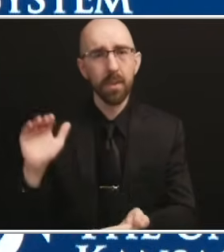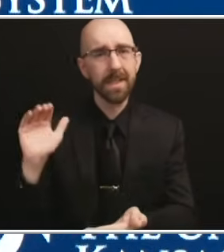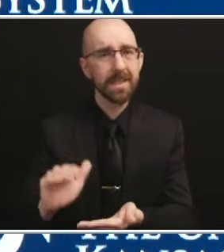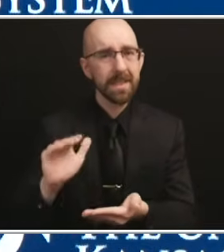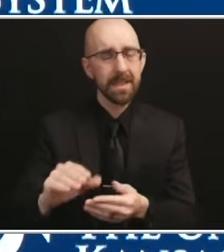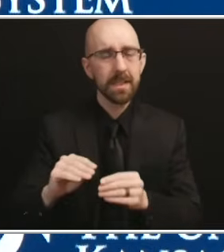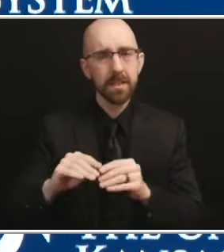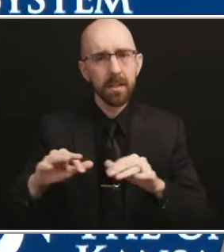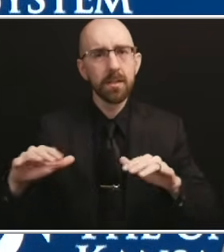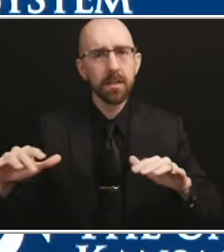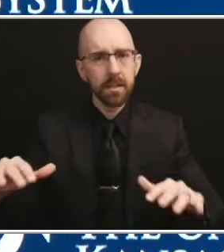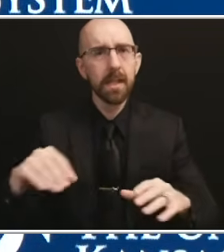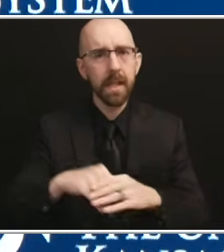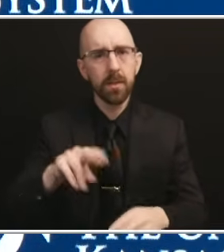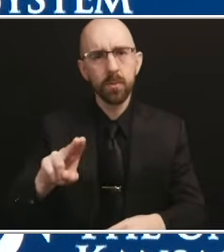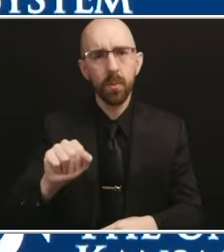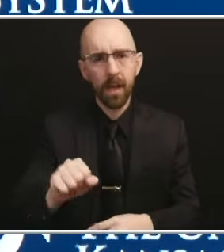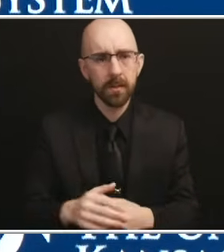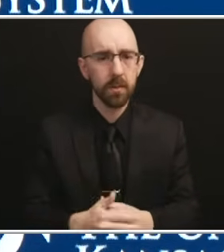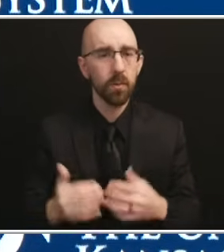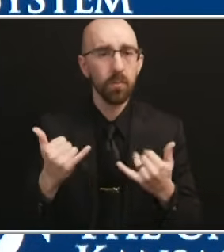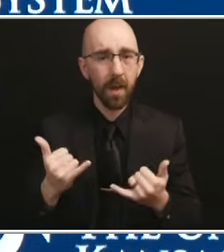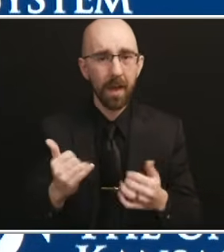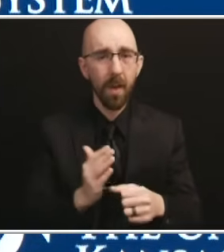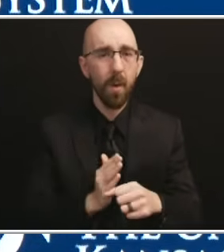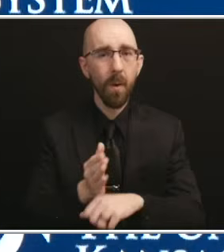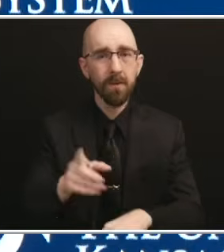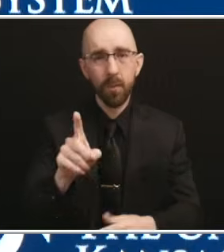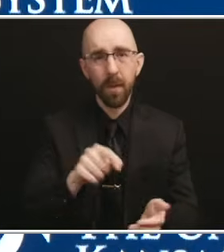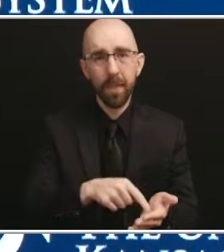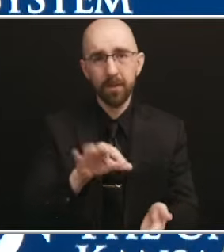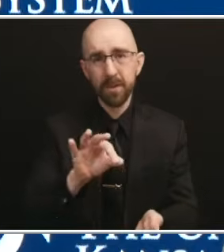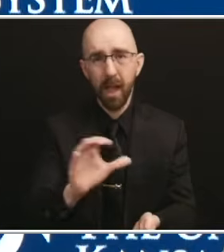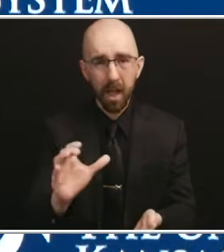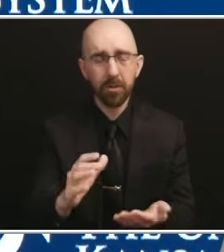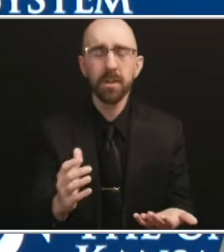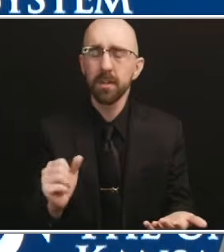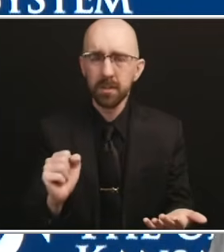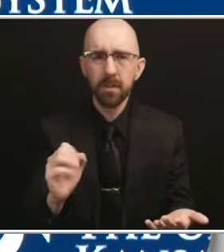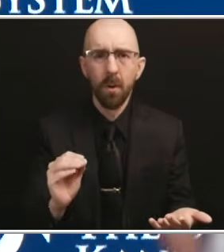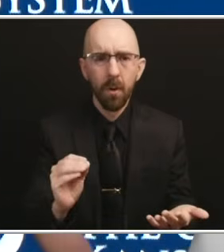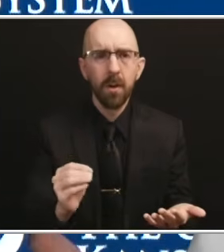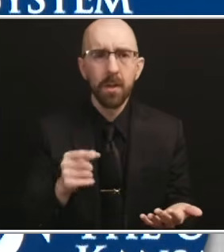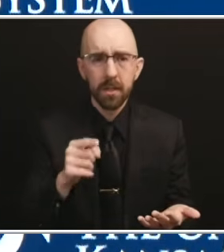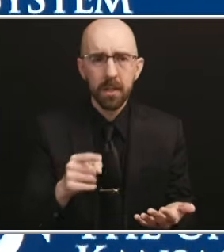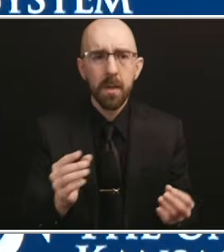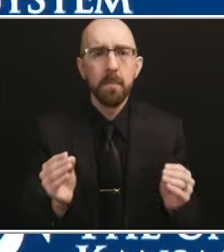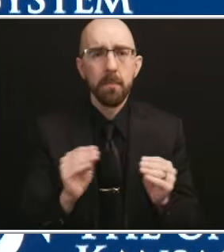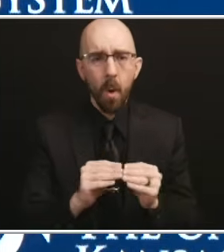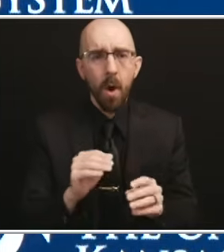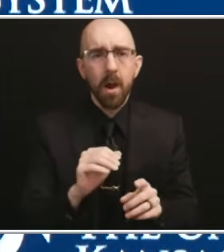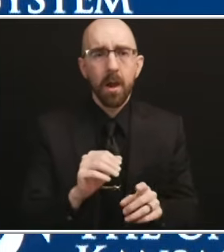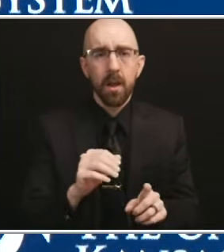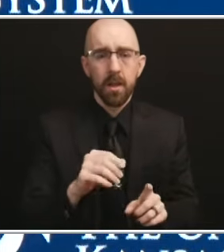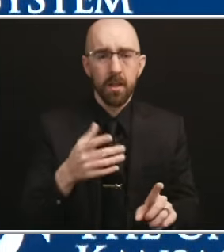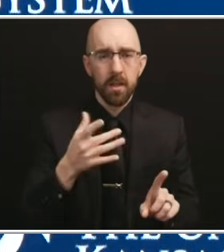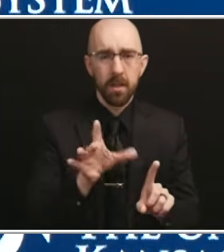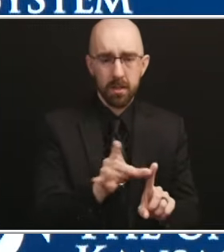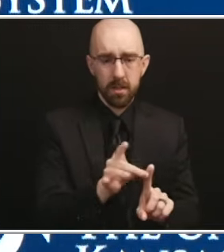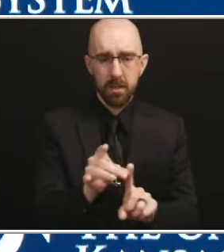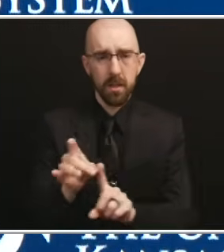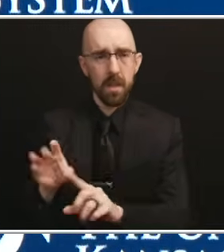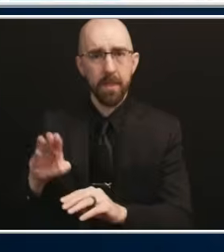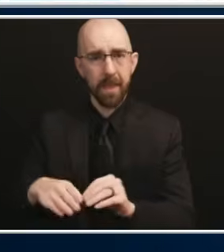cases in the United States. Right now we're over 1,900, so this is more cases than we have had in over 2